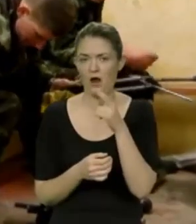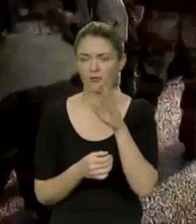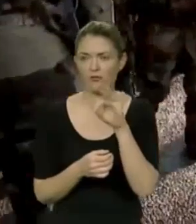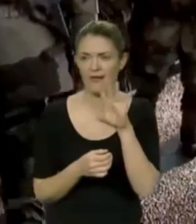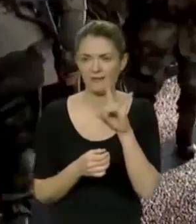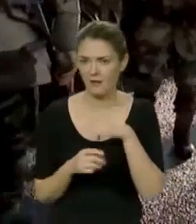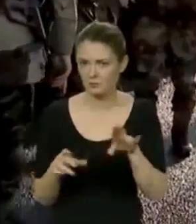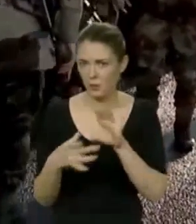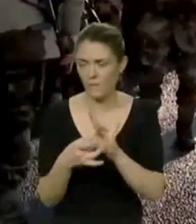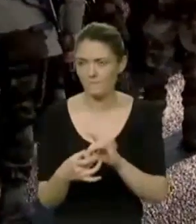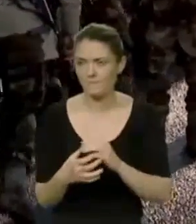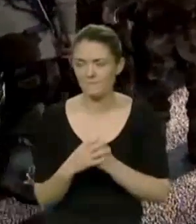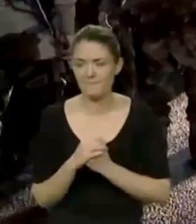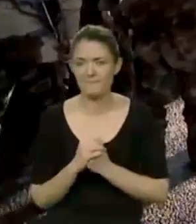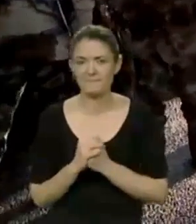know.